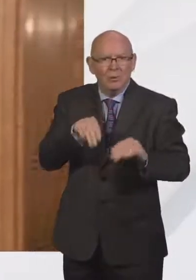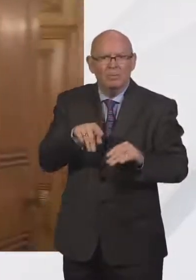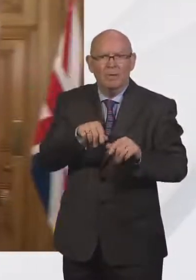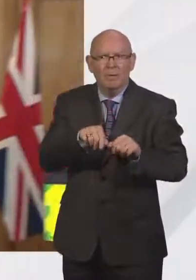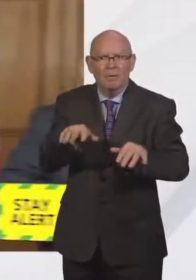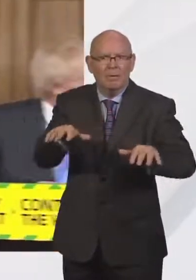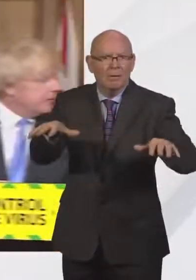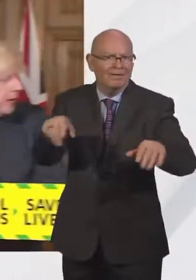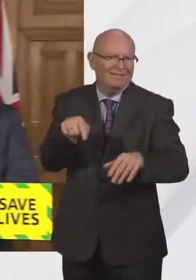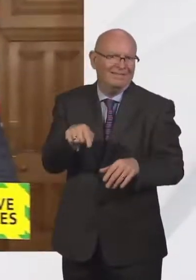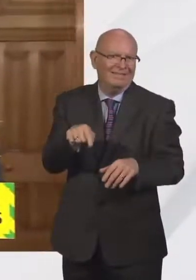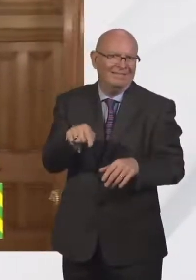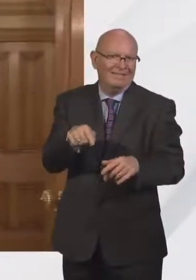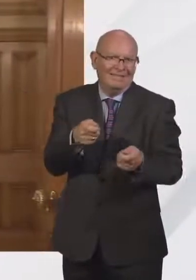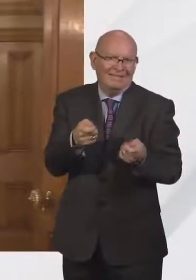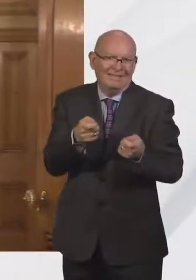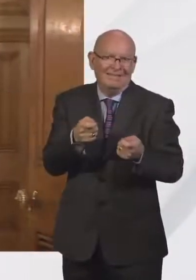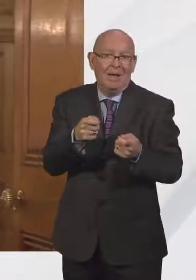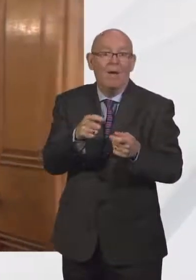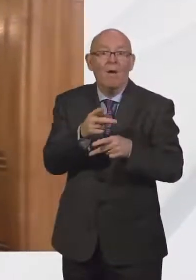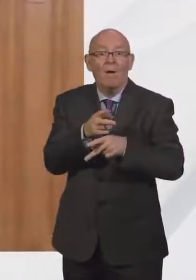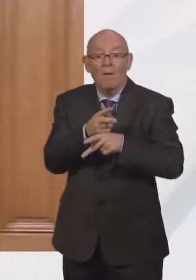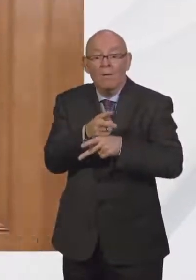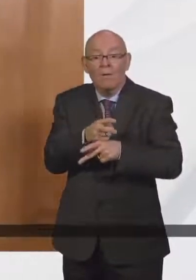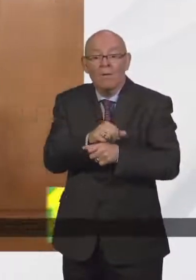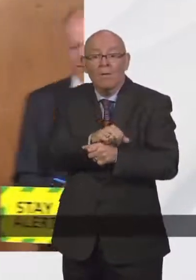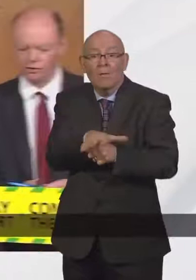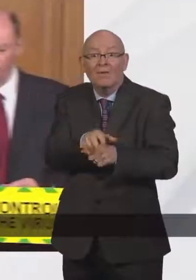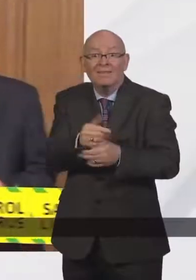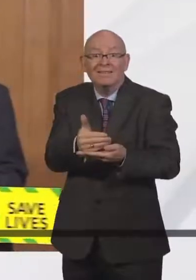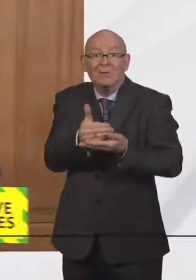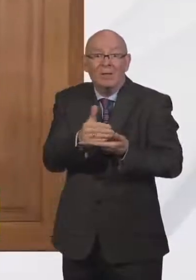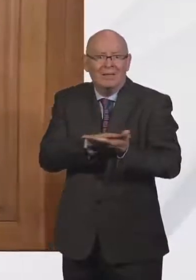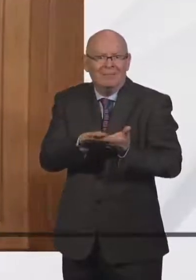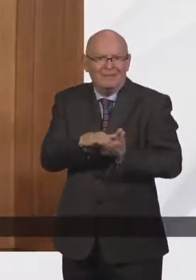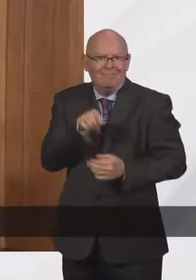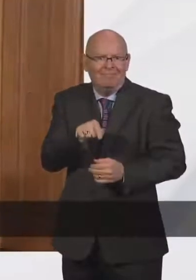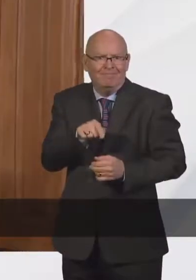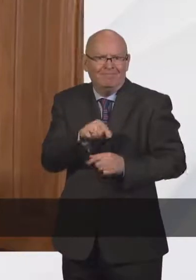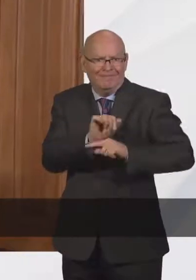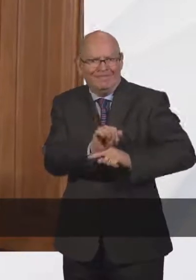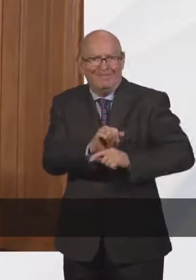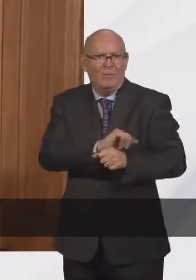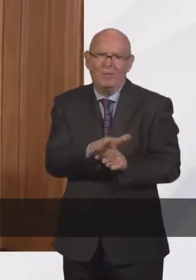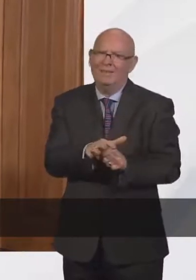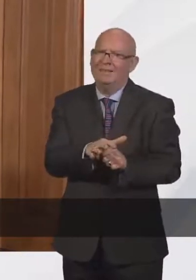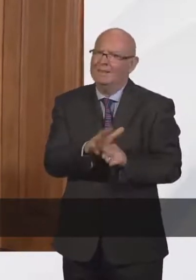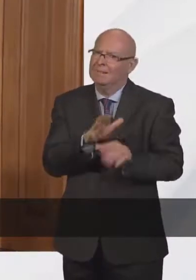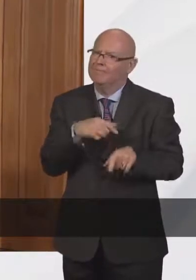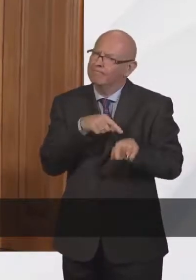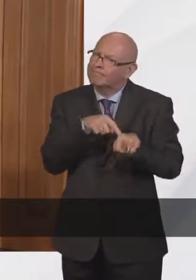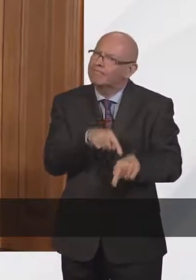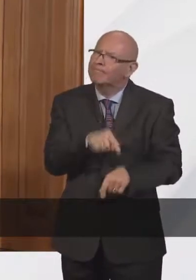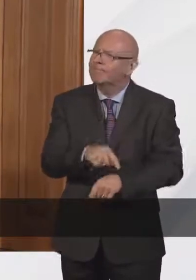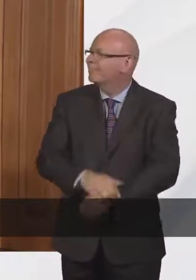Patrick. Chris, did you want to add something? Just add a few comments, Prime Minister, to what you said from a medical point of view. And